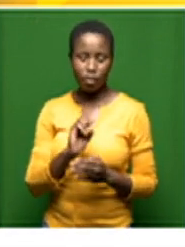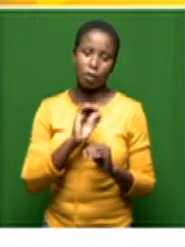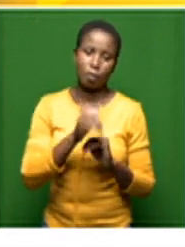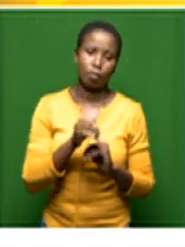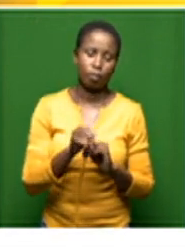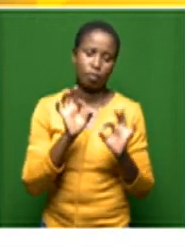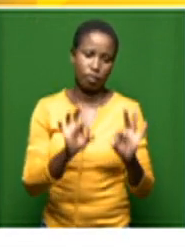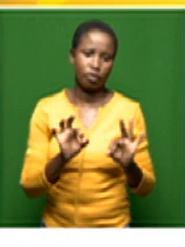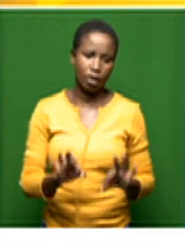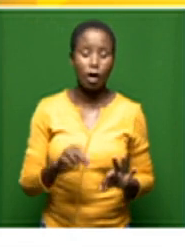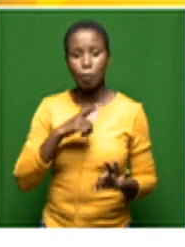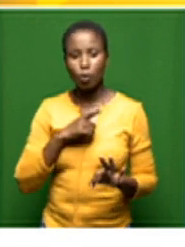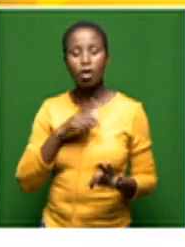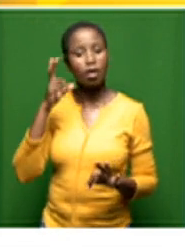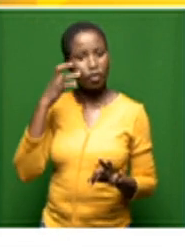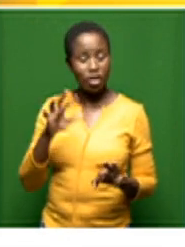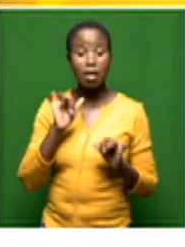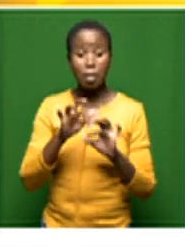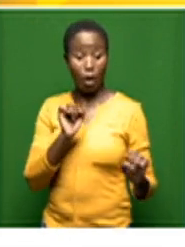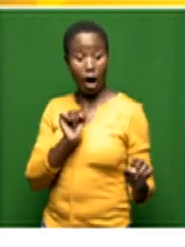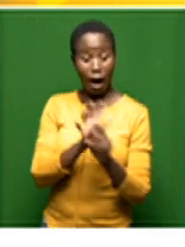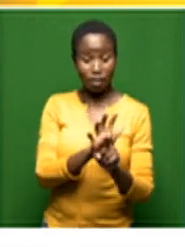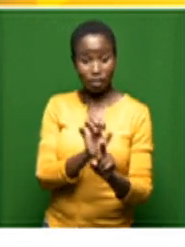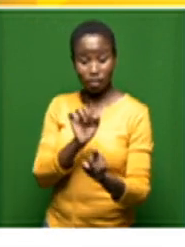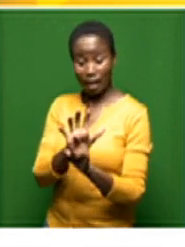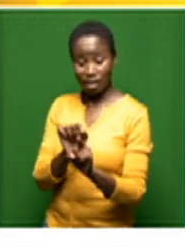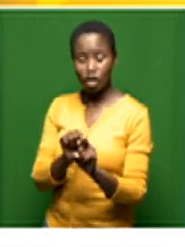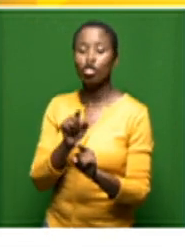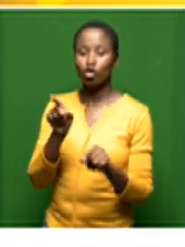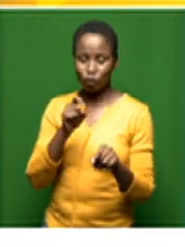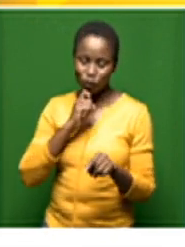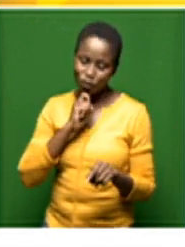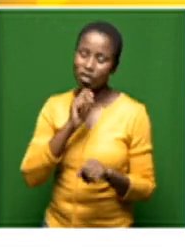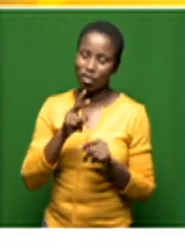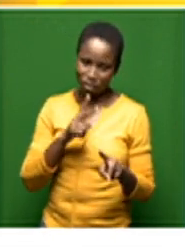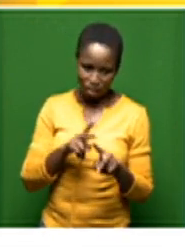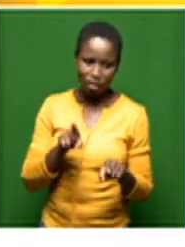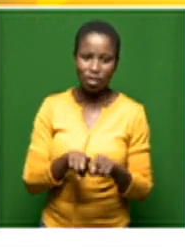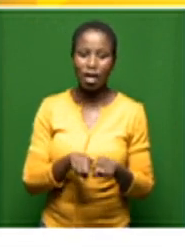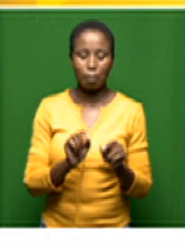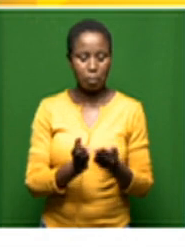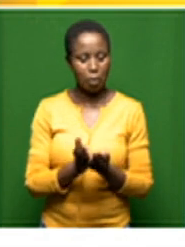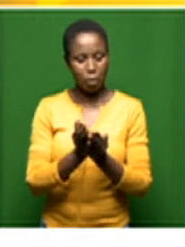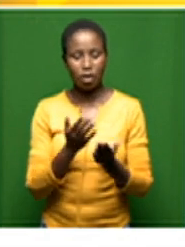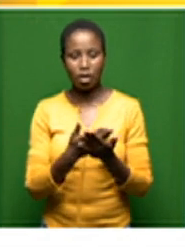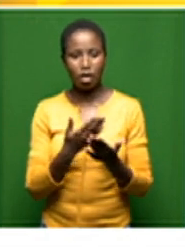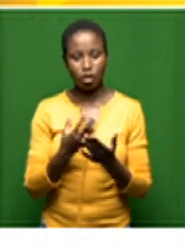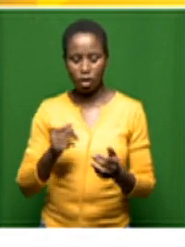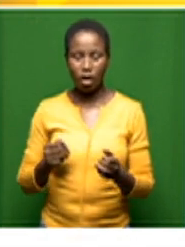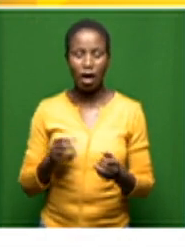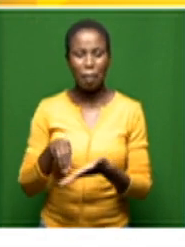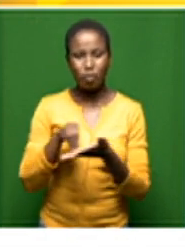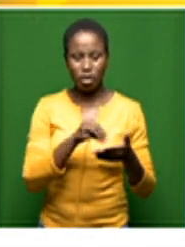told that the attackers are also using the coast to bring in military weapons. And